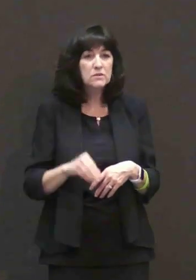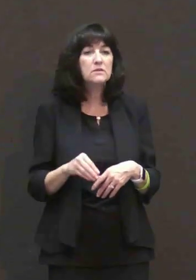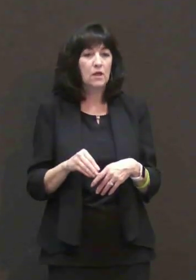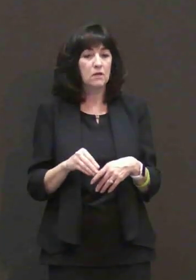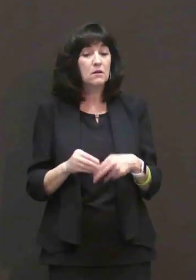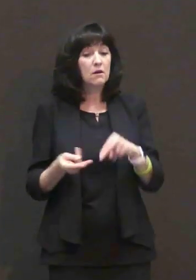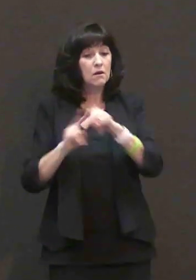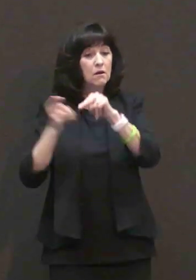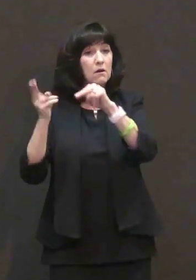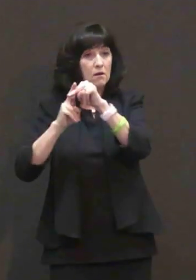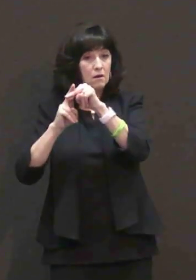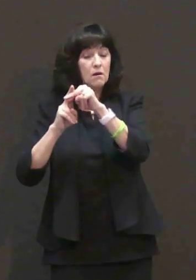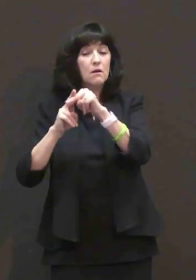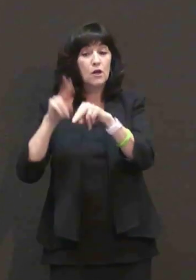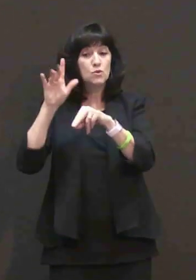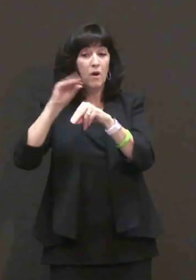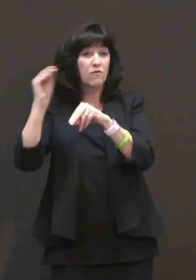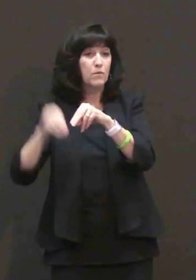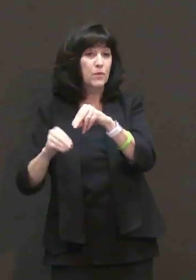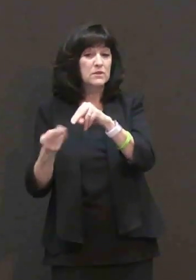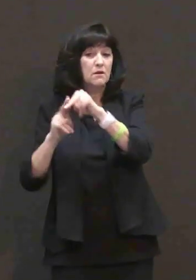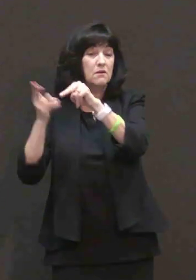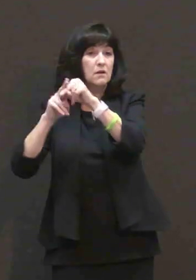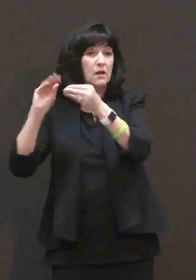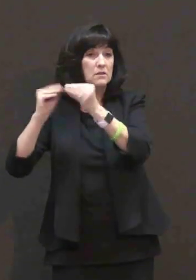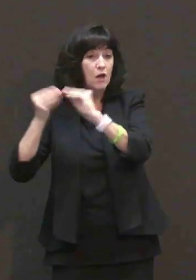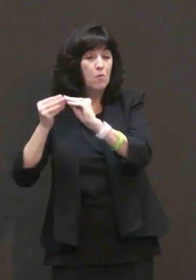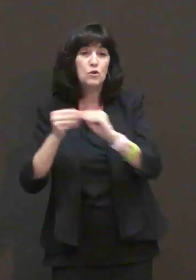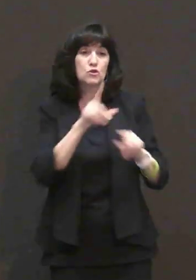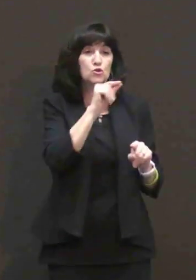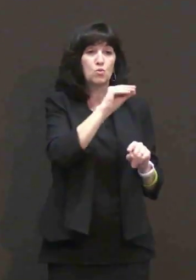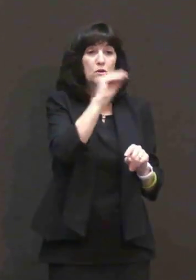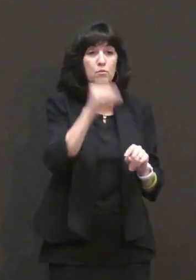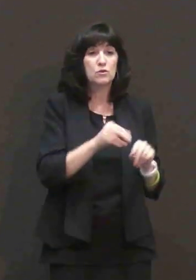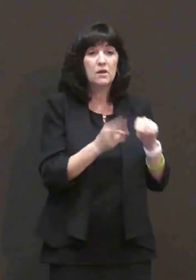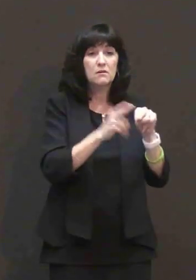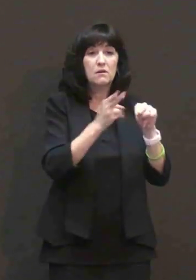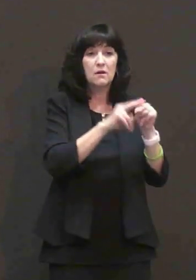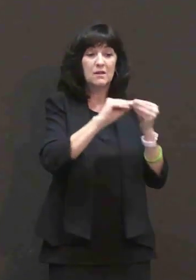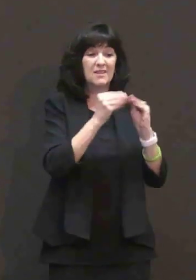of the hospitalization. We don't have the historical,